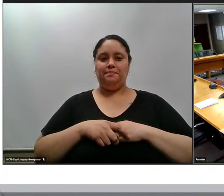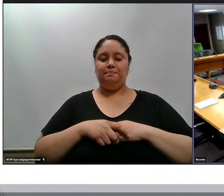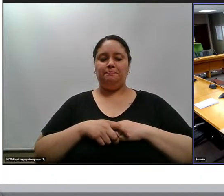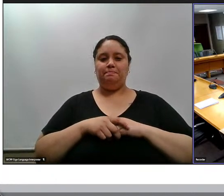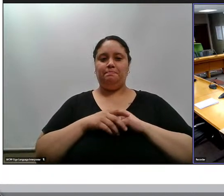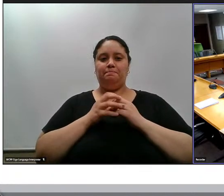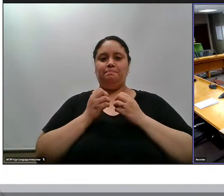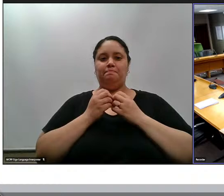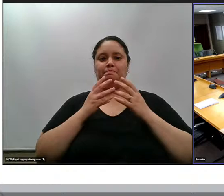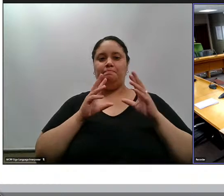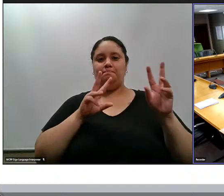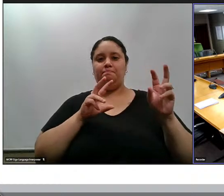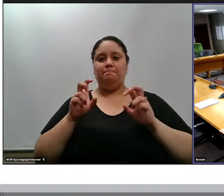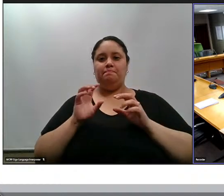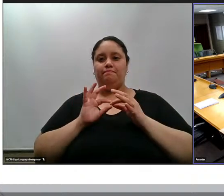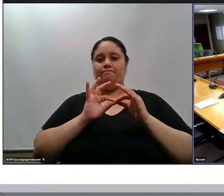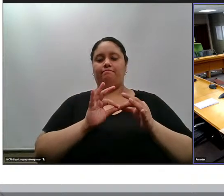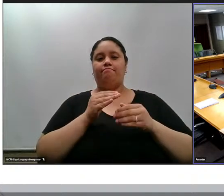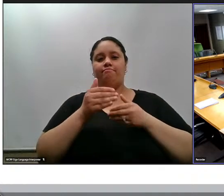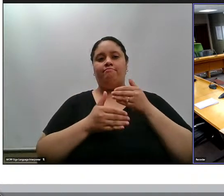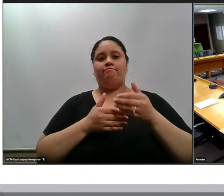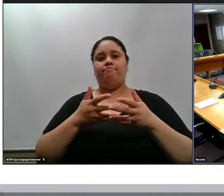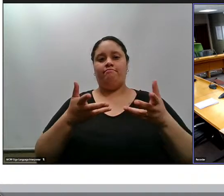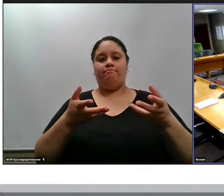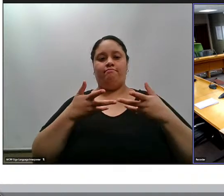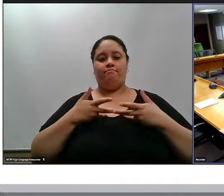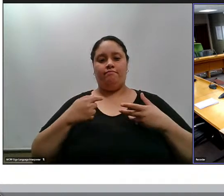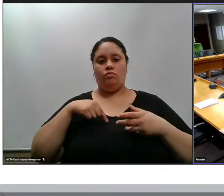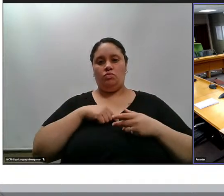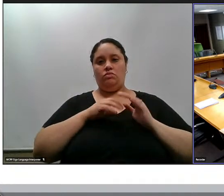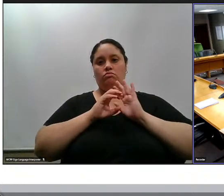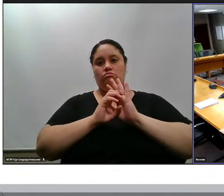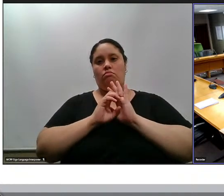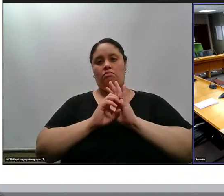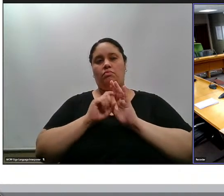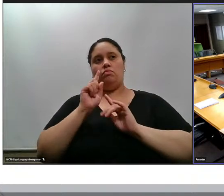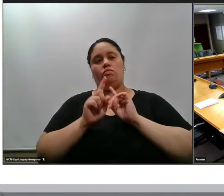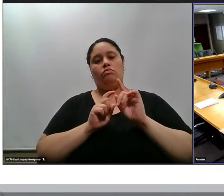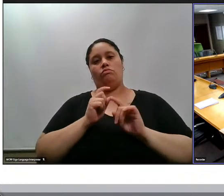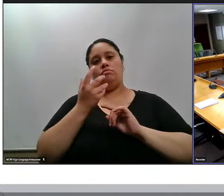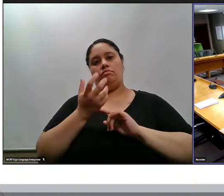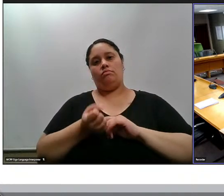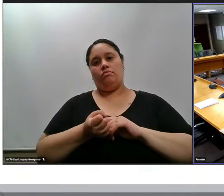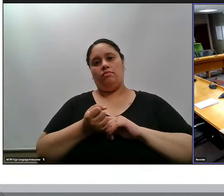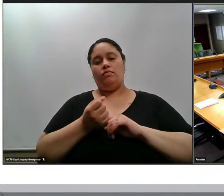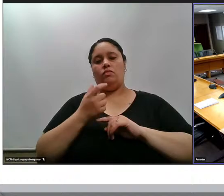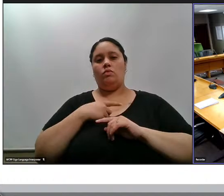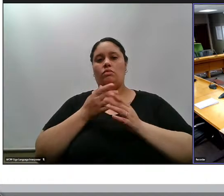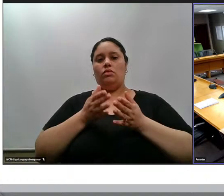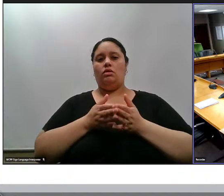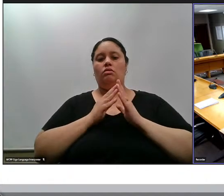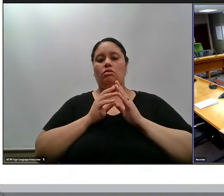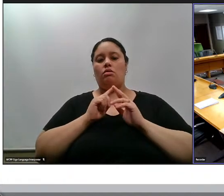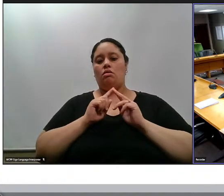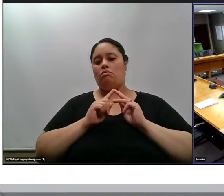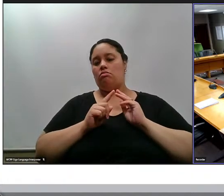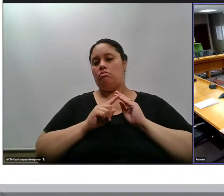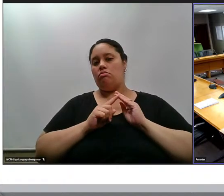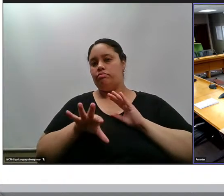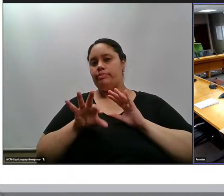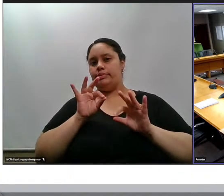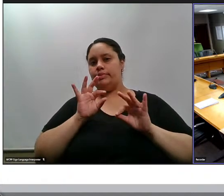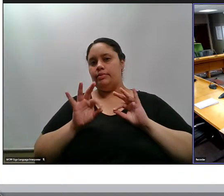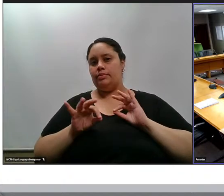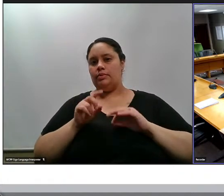the process that has been presented to us. For an example, there's a question of the requirements to be selected